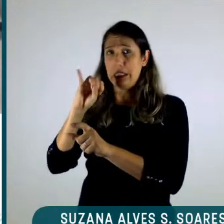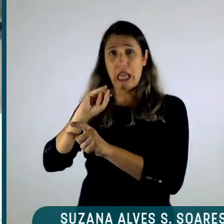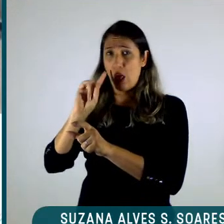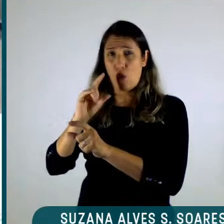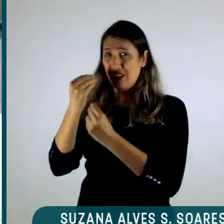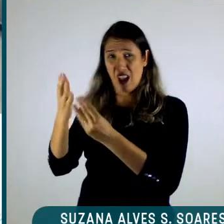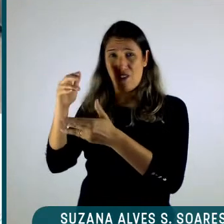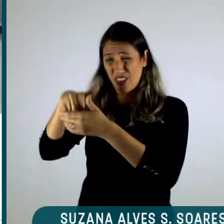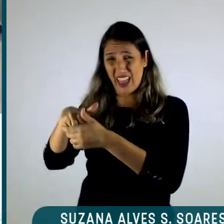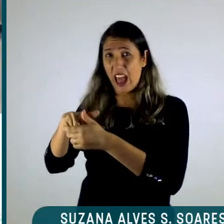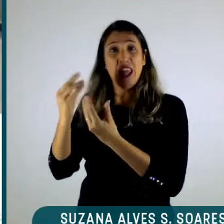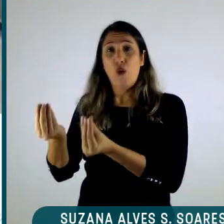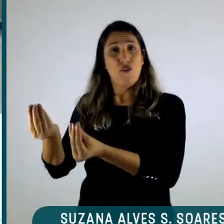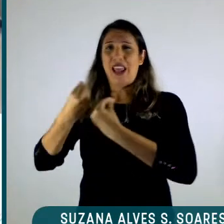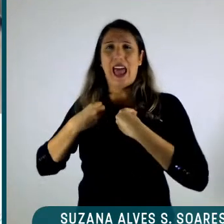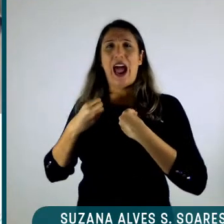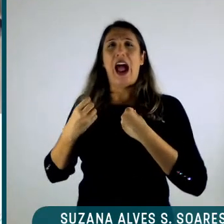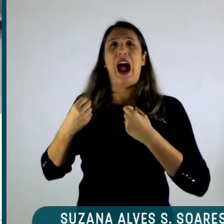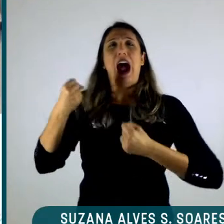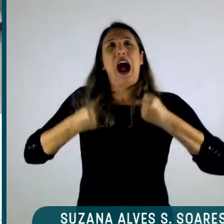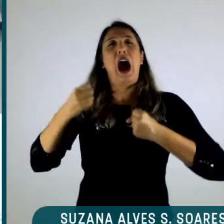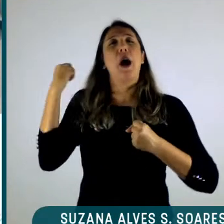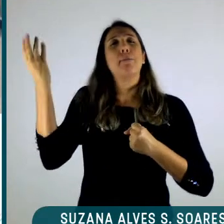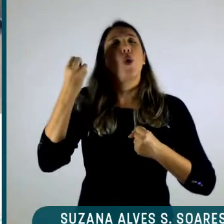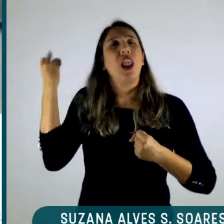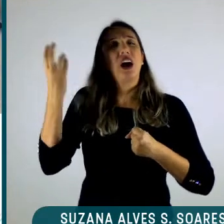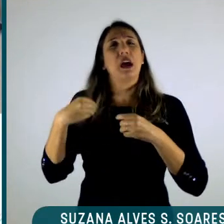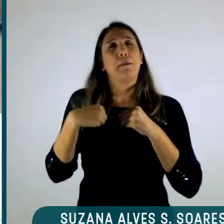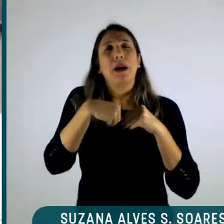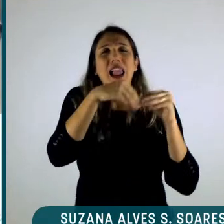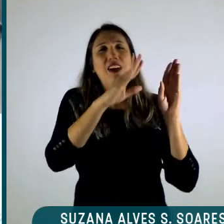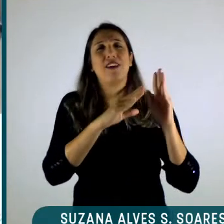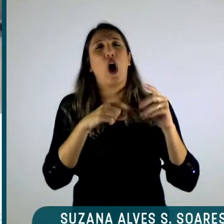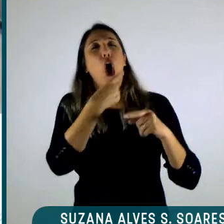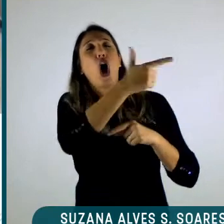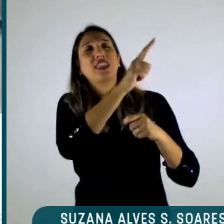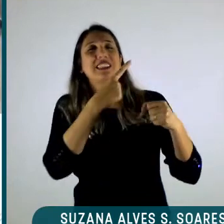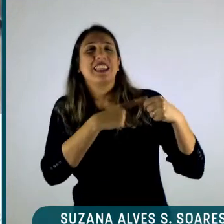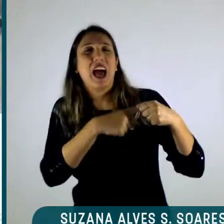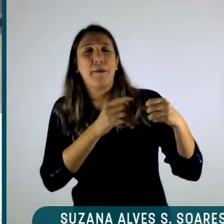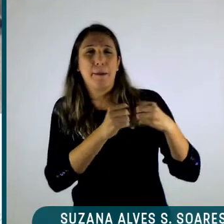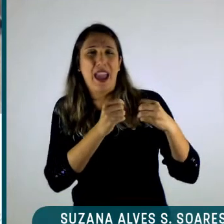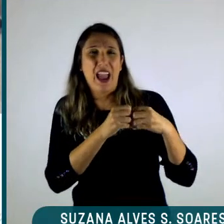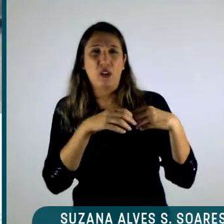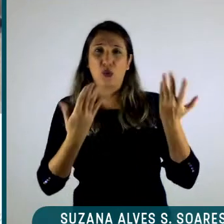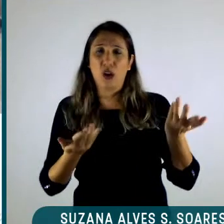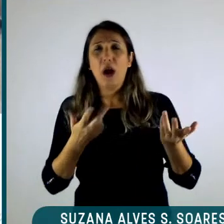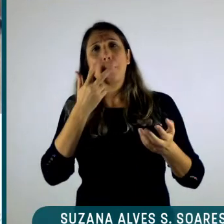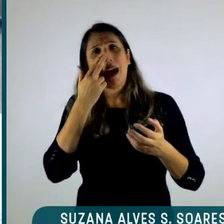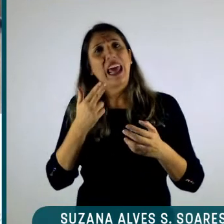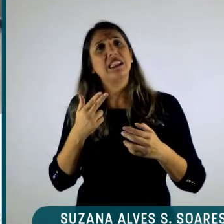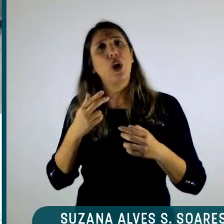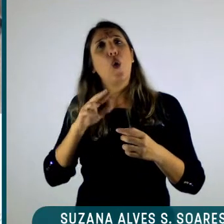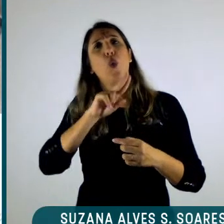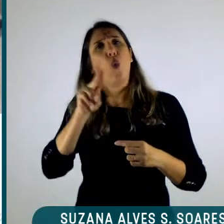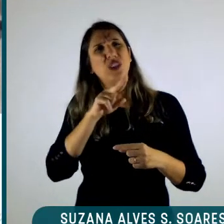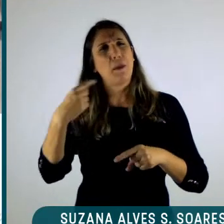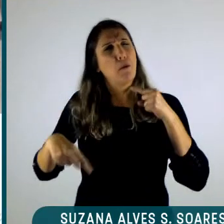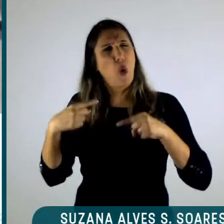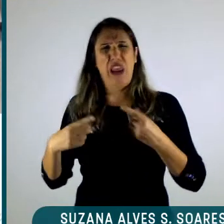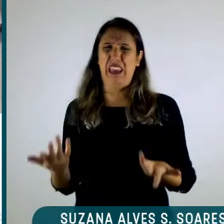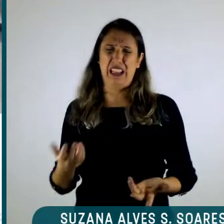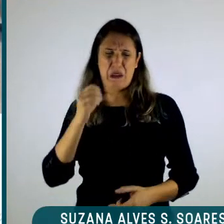you cannot get an ambulance to go to the closest city. So the health system is used as a political